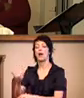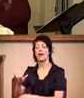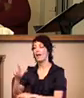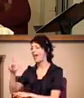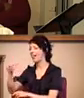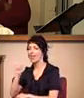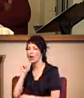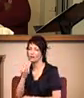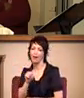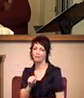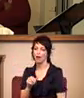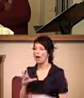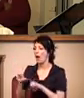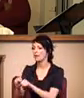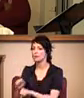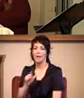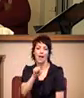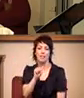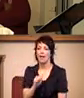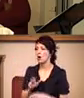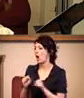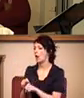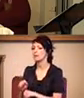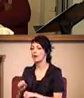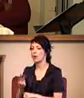West Hollywood or Occupy a city.